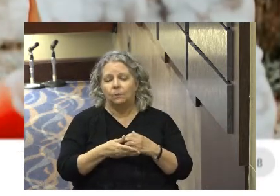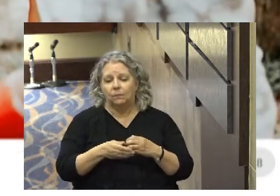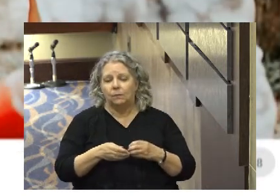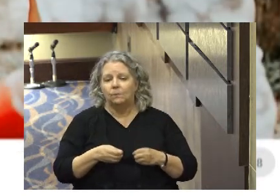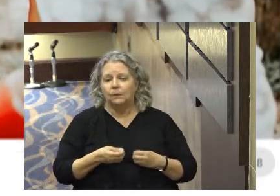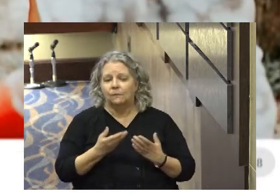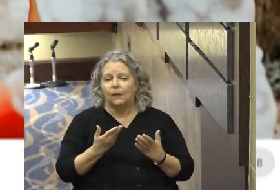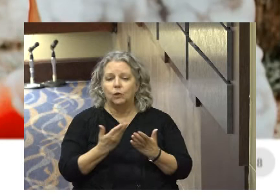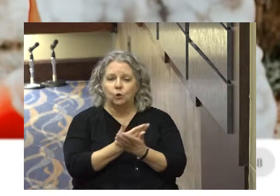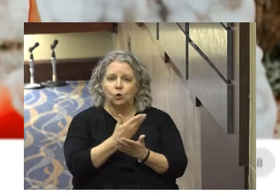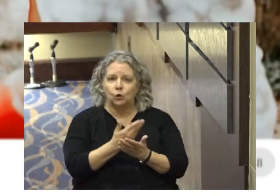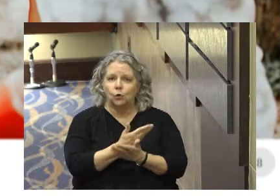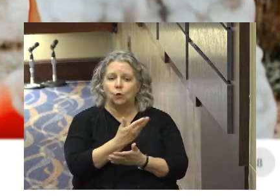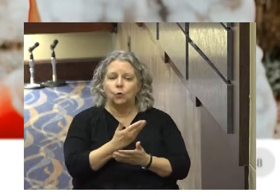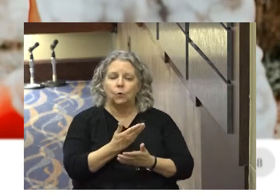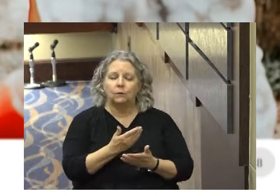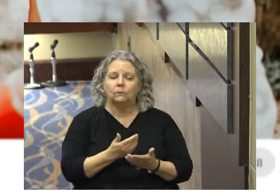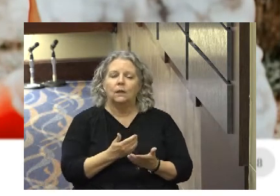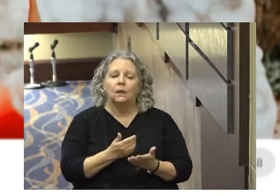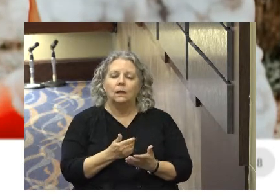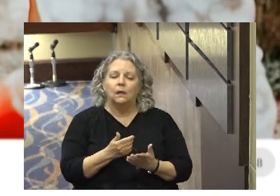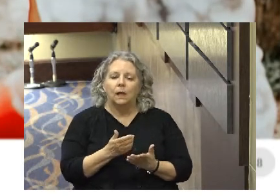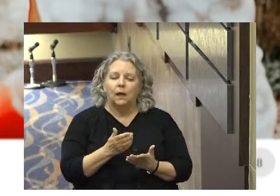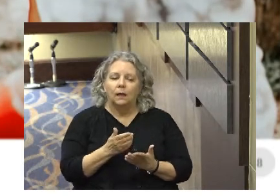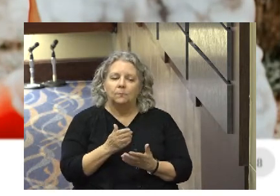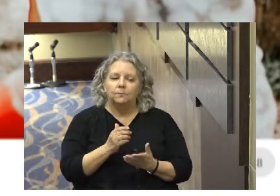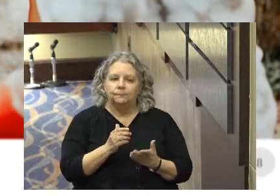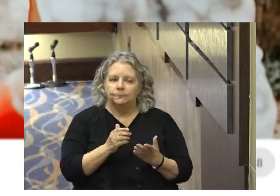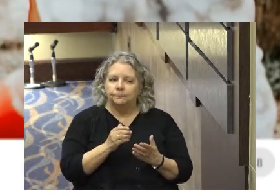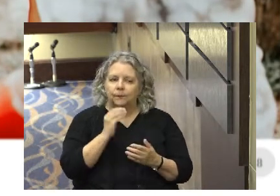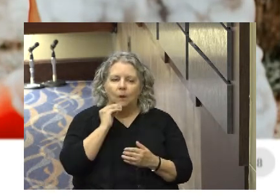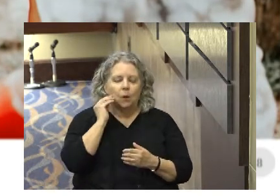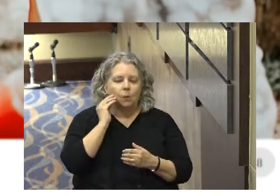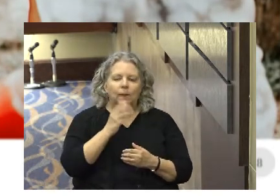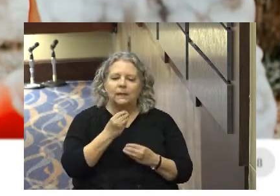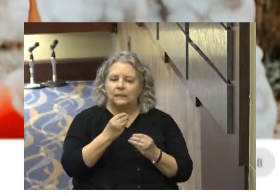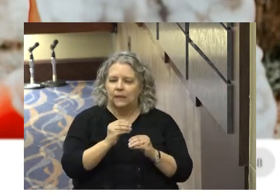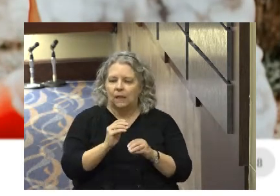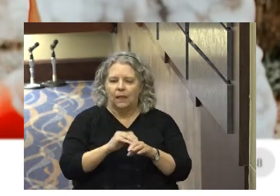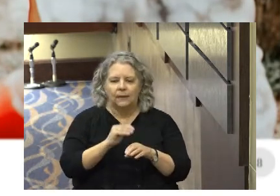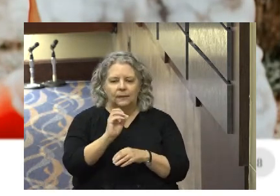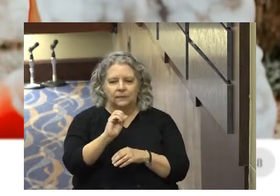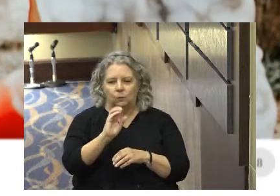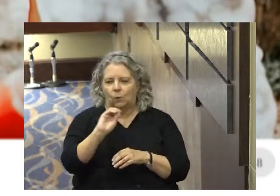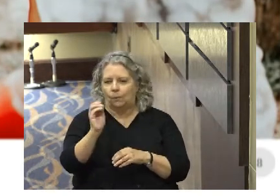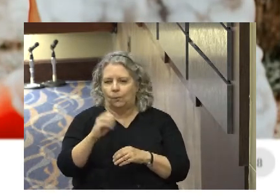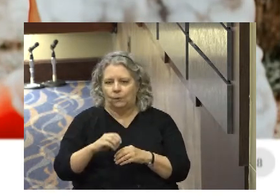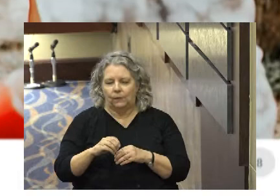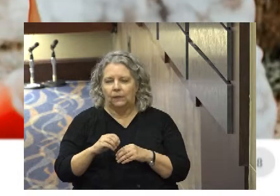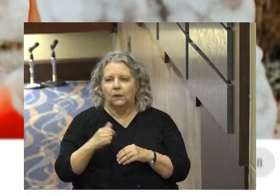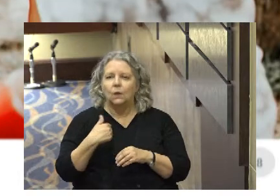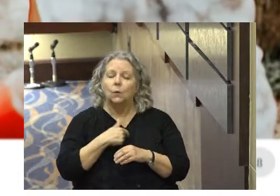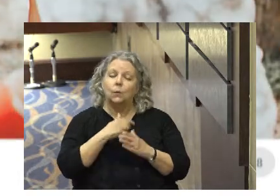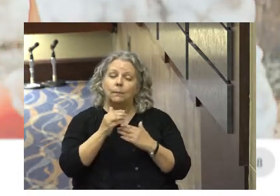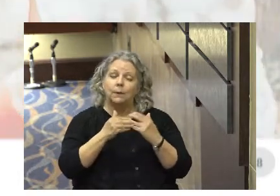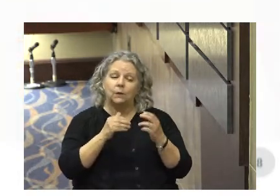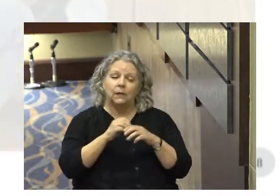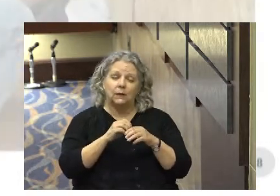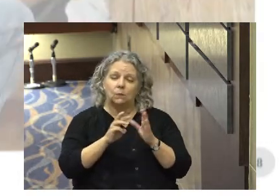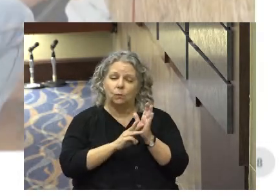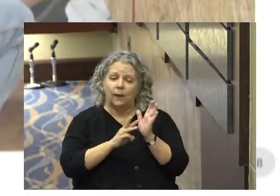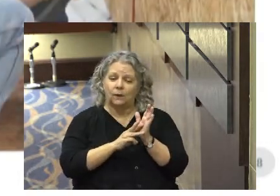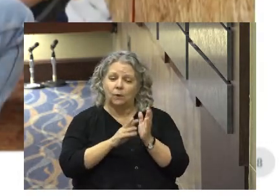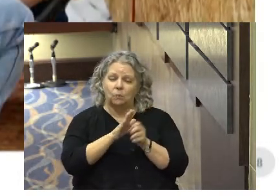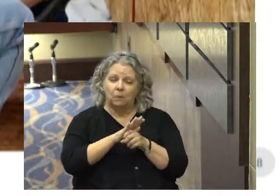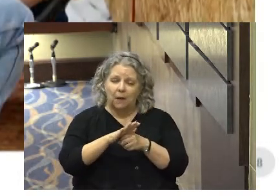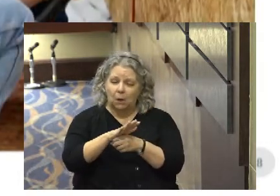and selling them at cost through a zero-interest loan. Habitat builds homes in Waco's core neighborhoods where there is a great need